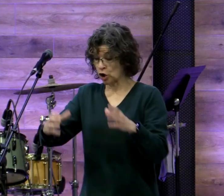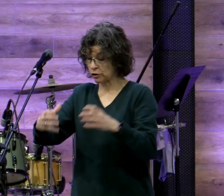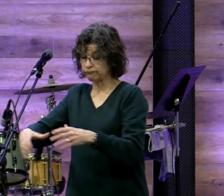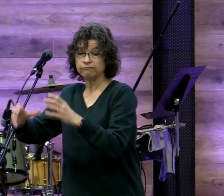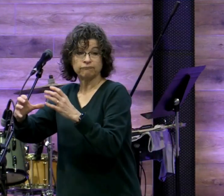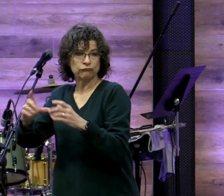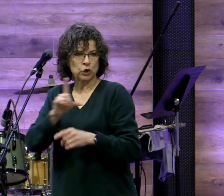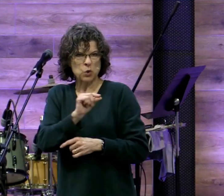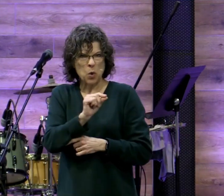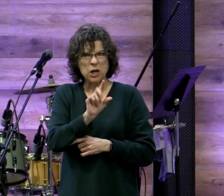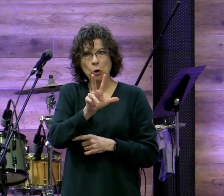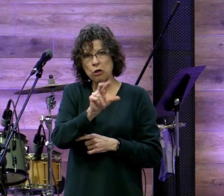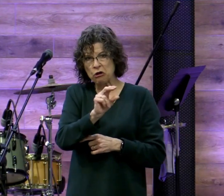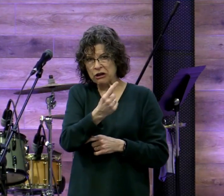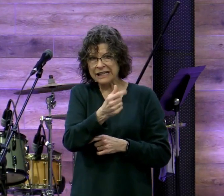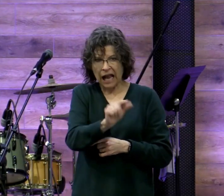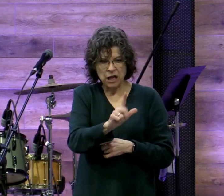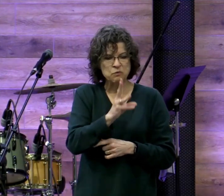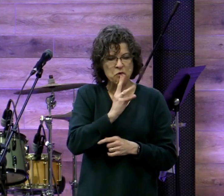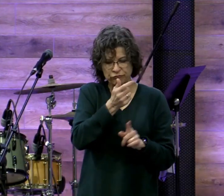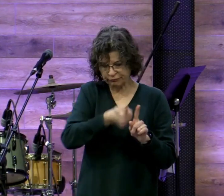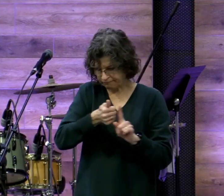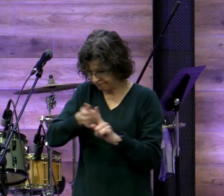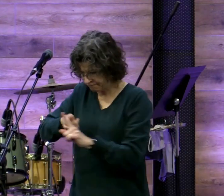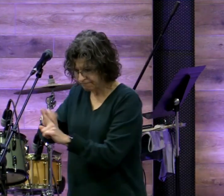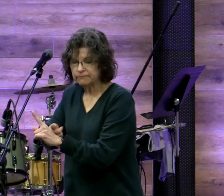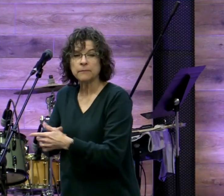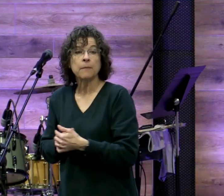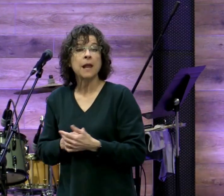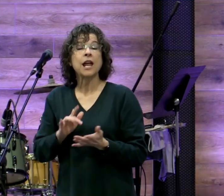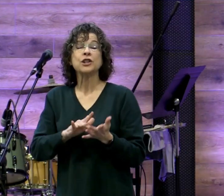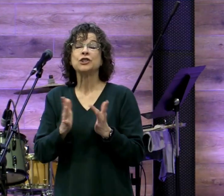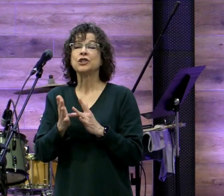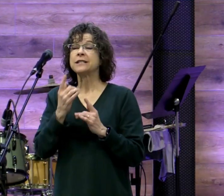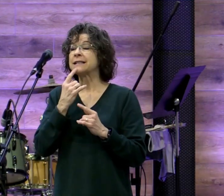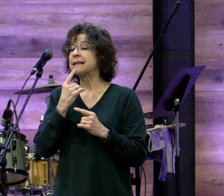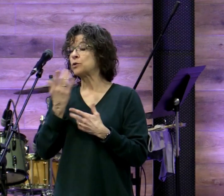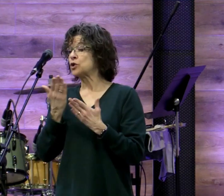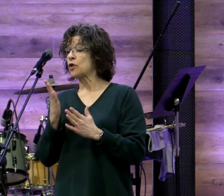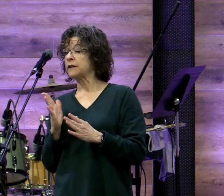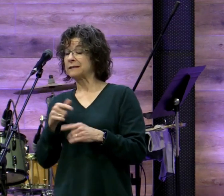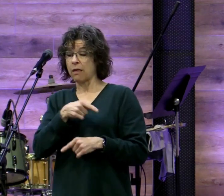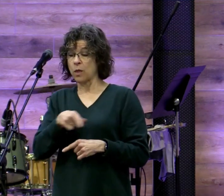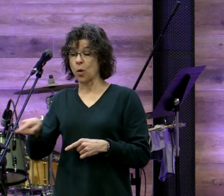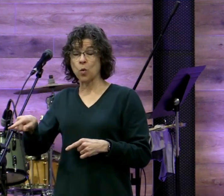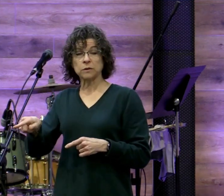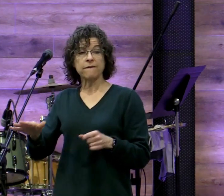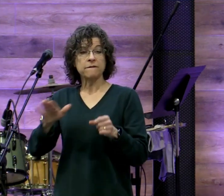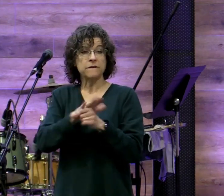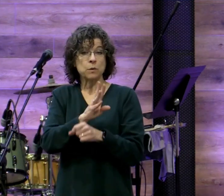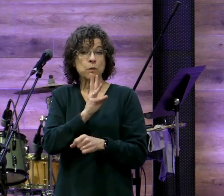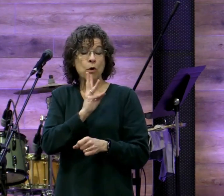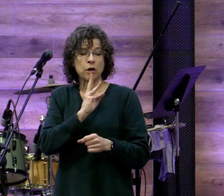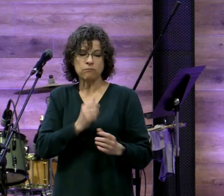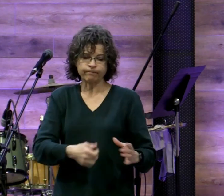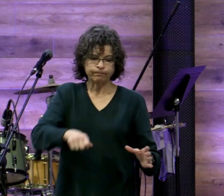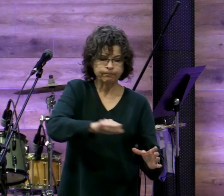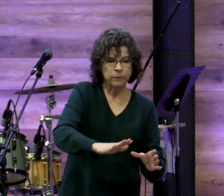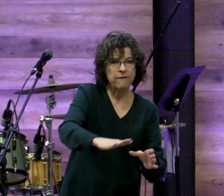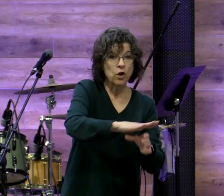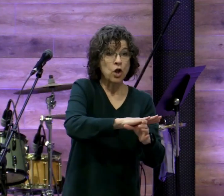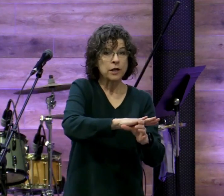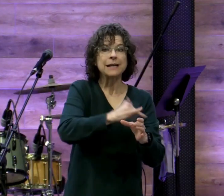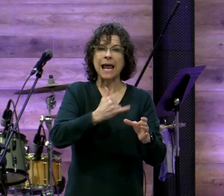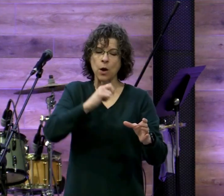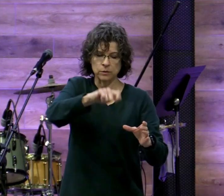holding 20 or 30 gallons. Jesus said to them, to the servants, fill the jars with water. And they filled them up to the brim. And he said to them, now